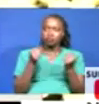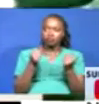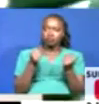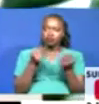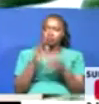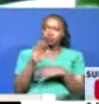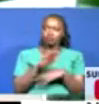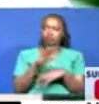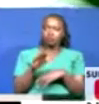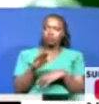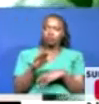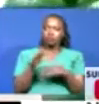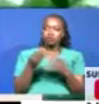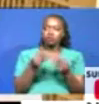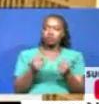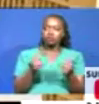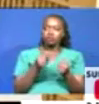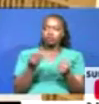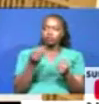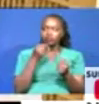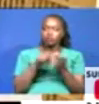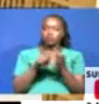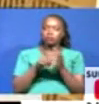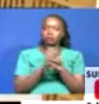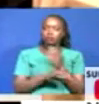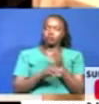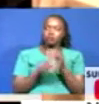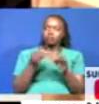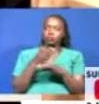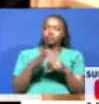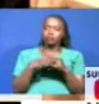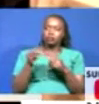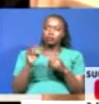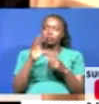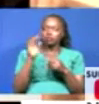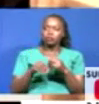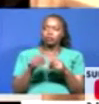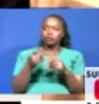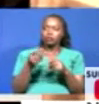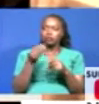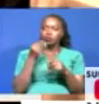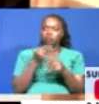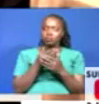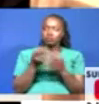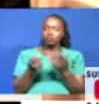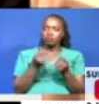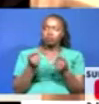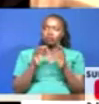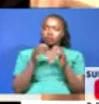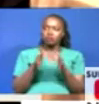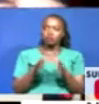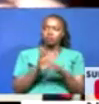help address food insecurity in the country, with over 90% of horticultural food produced by small-scale farmers